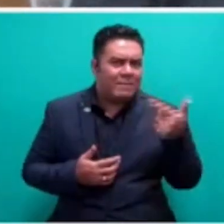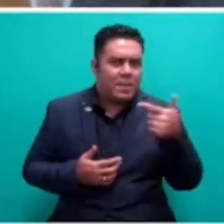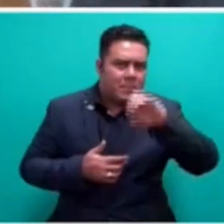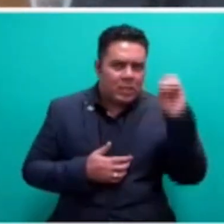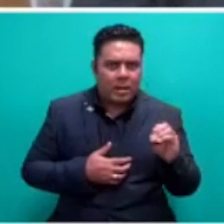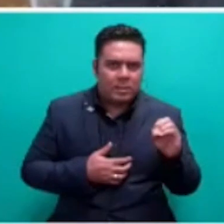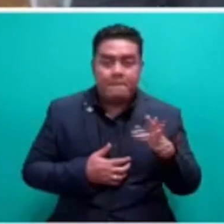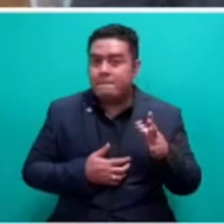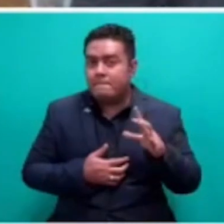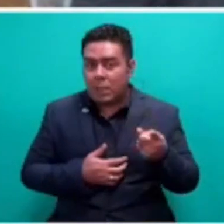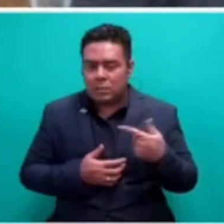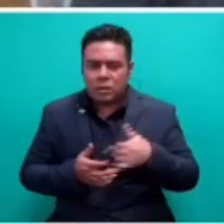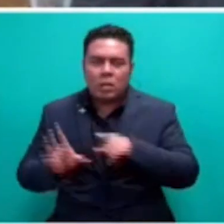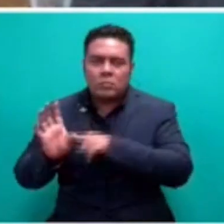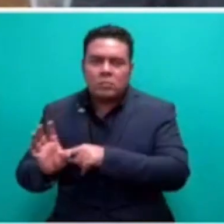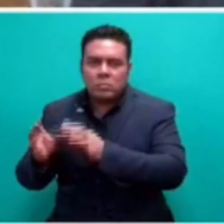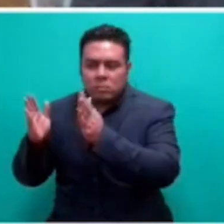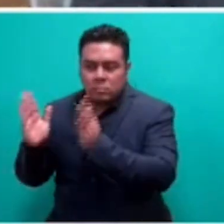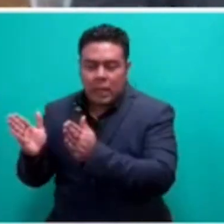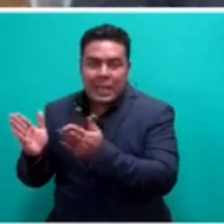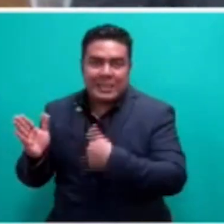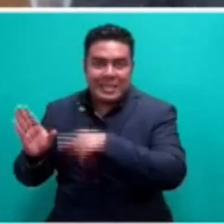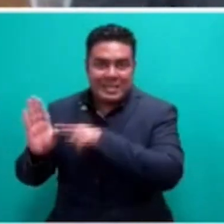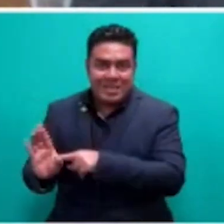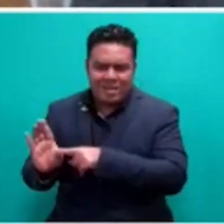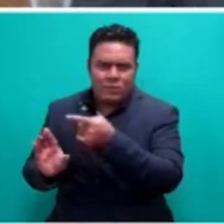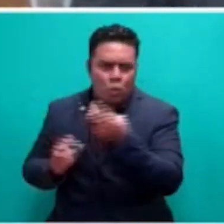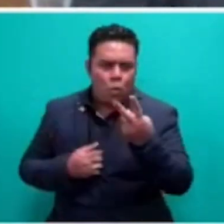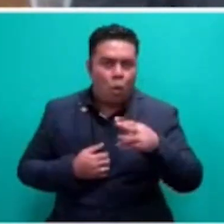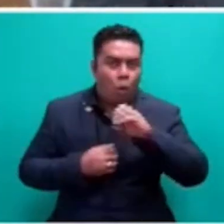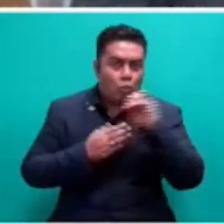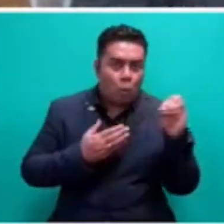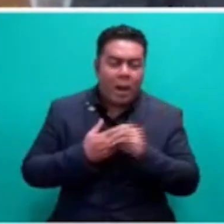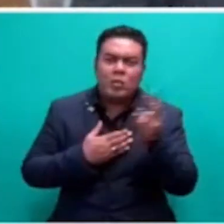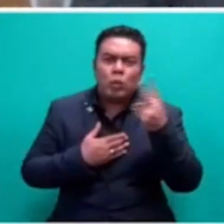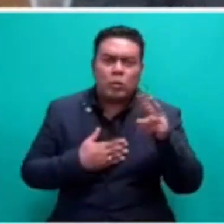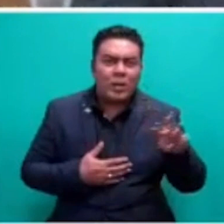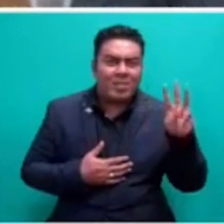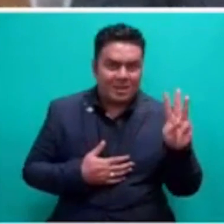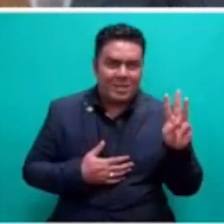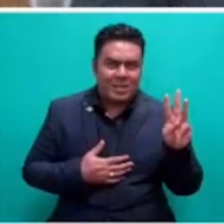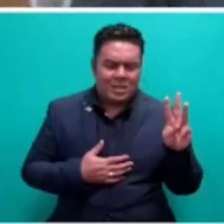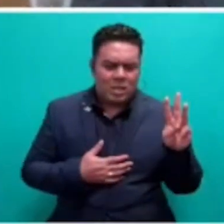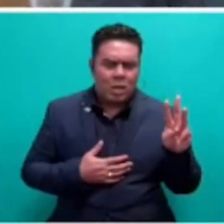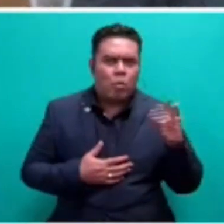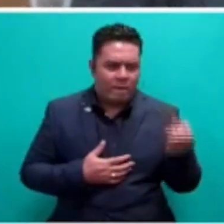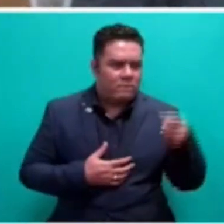while the recent year-on-year inflation for October 2023 stood at